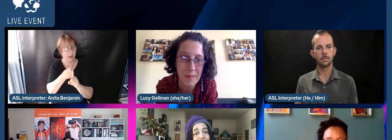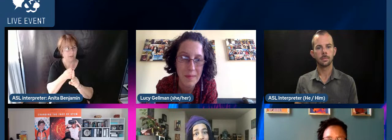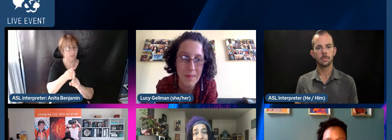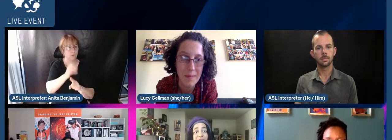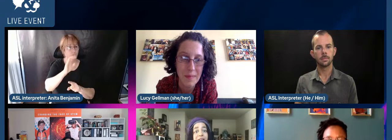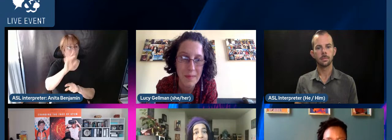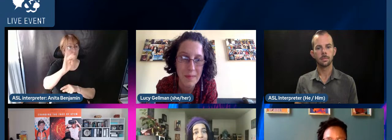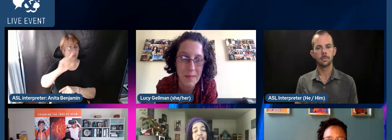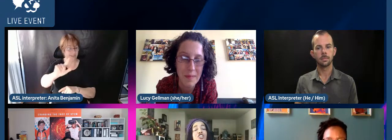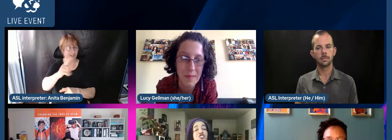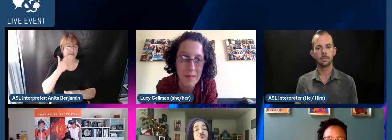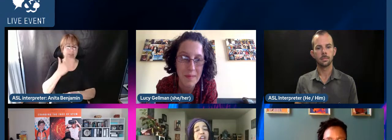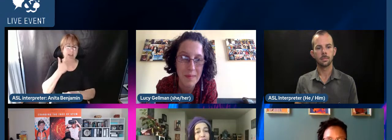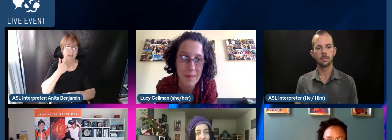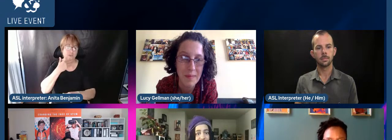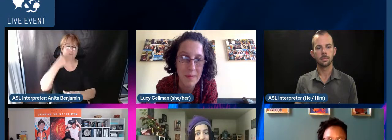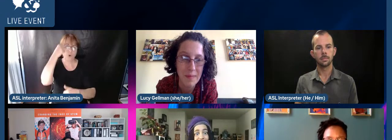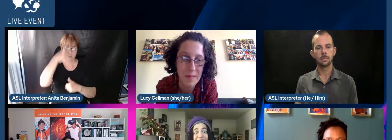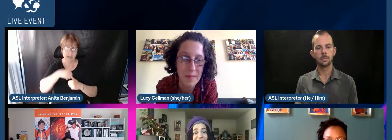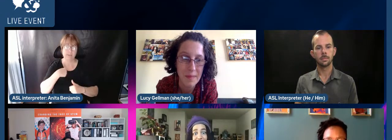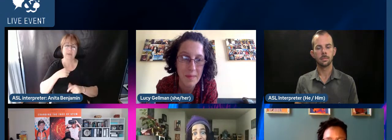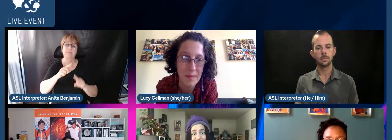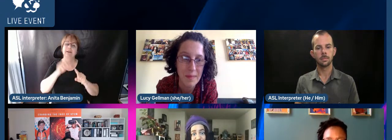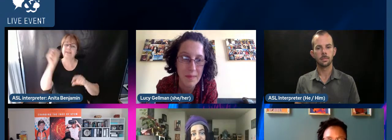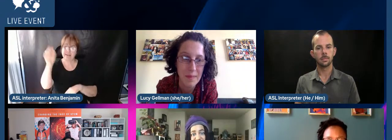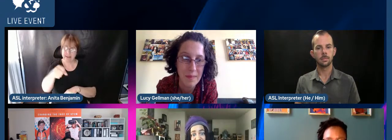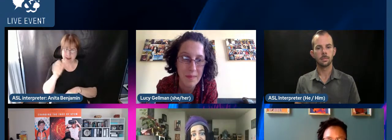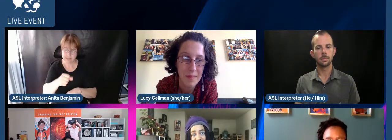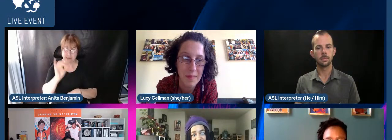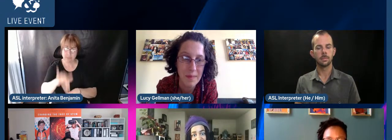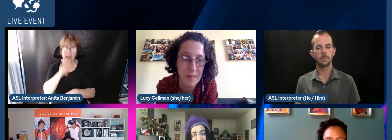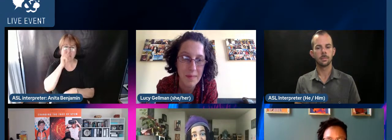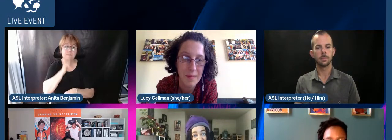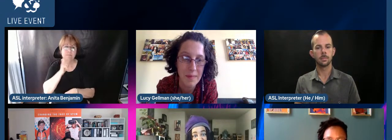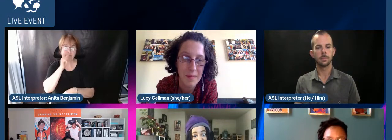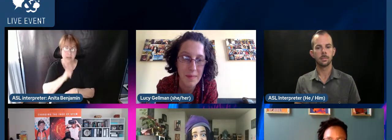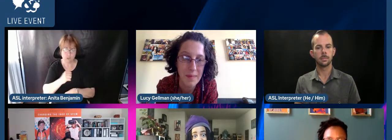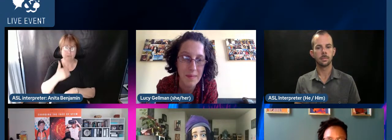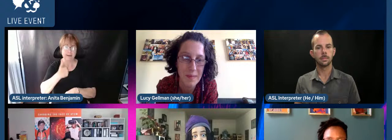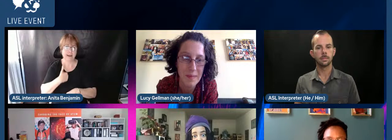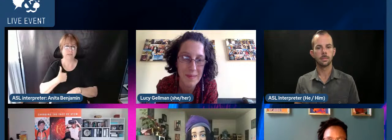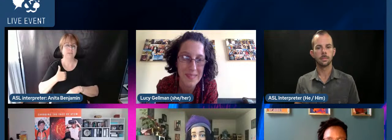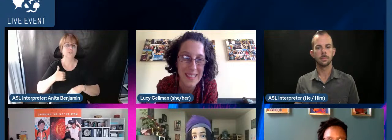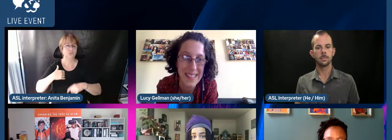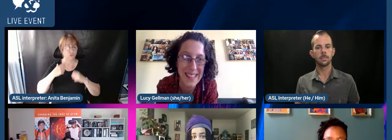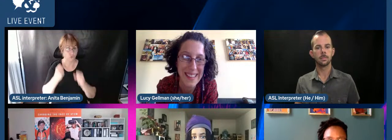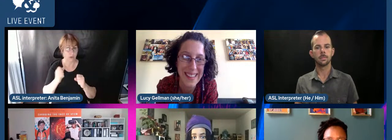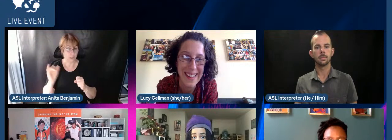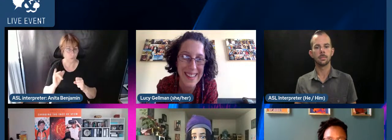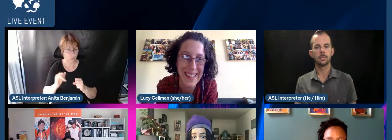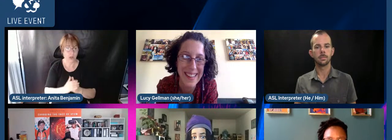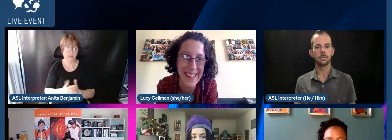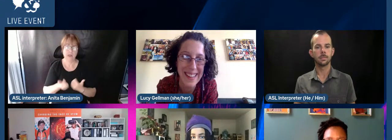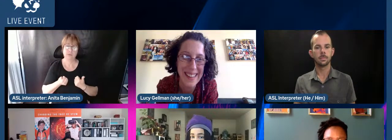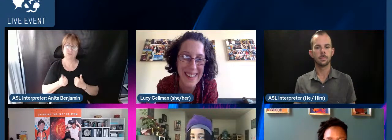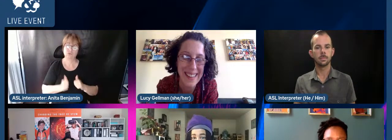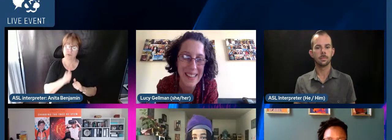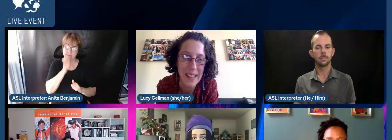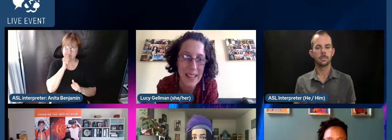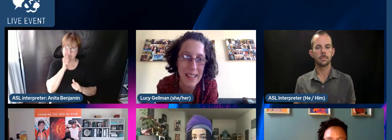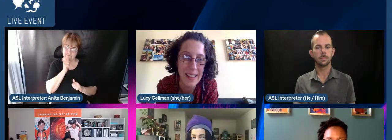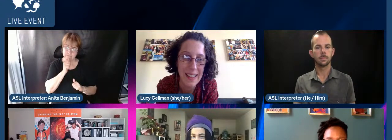reminding me that there is strength in that patience, even as I am patiently holding the line